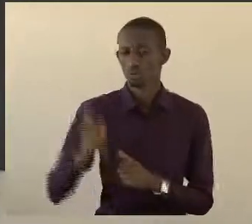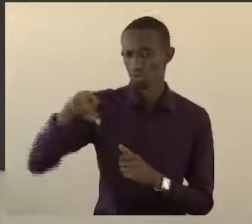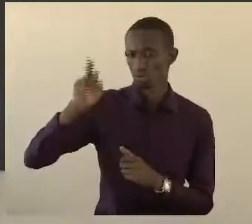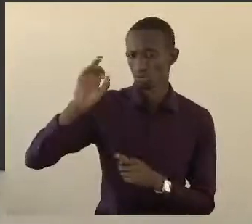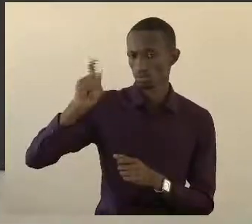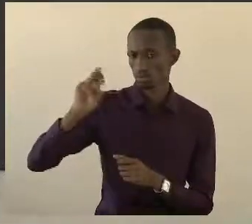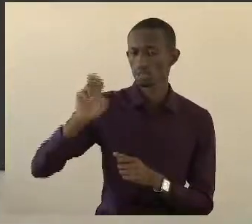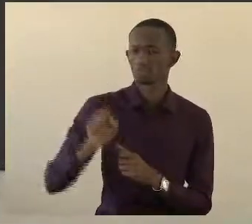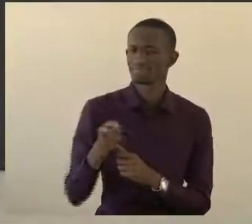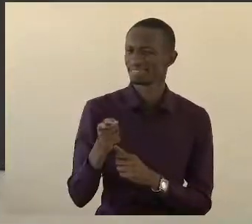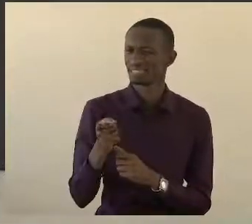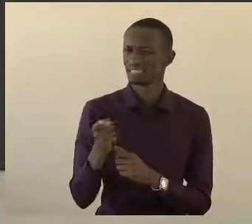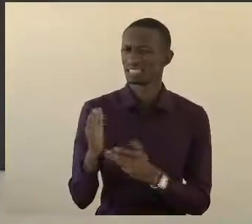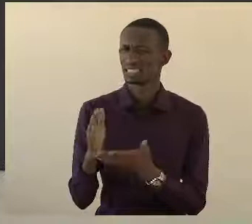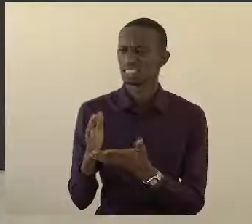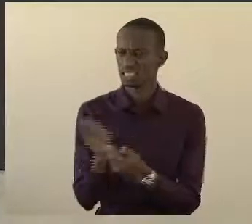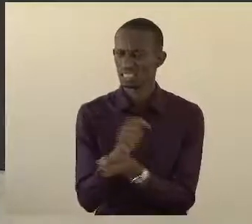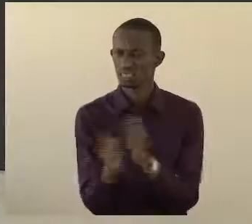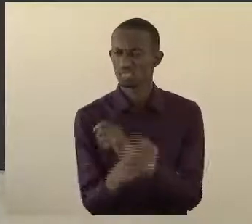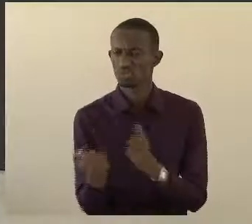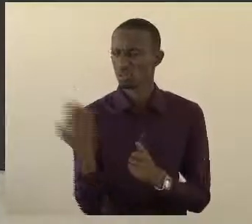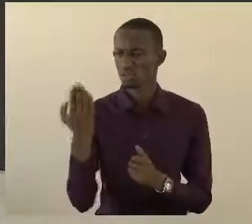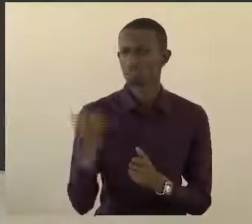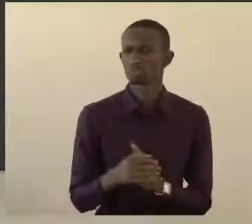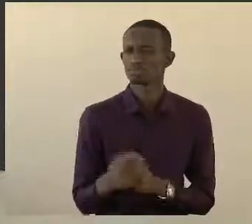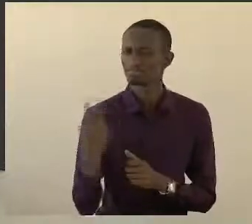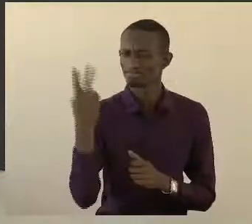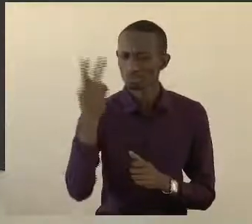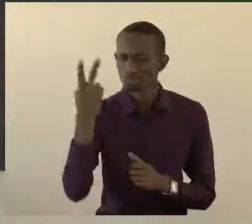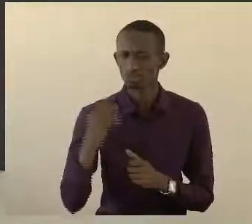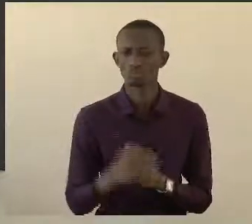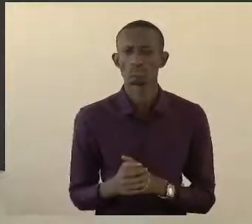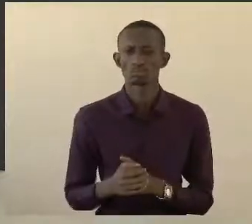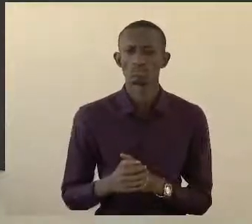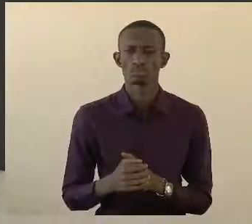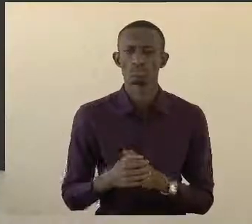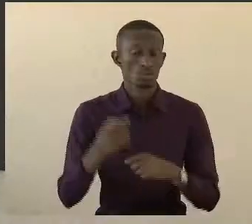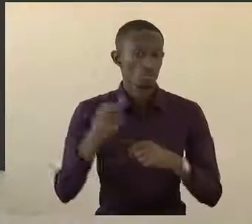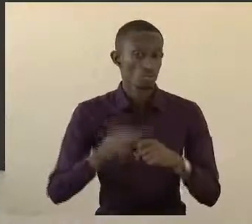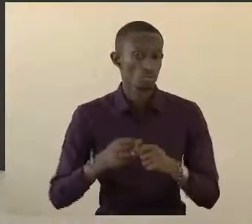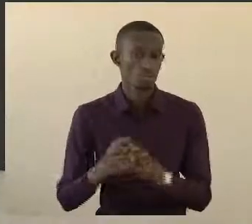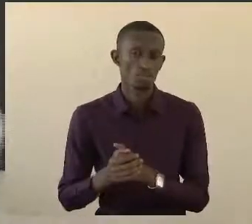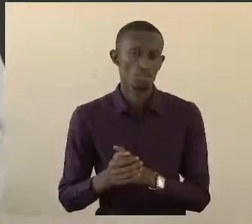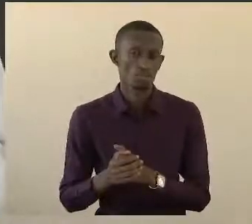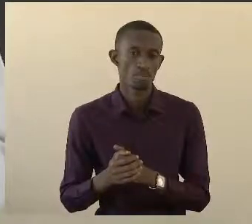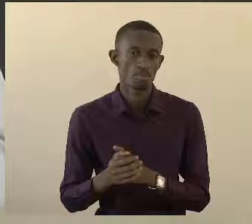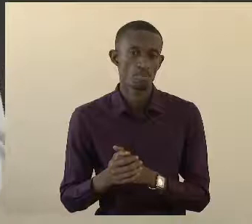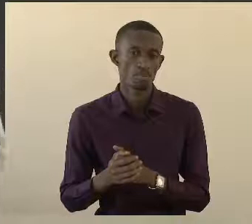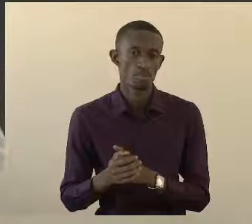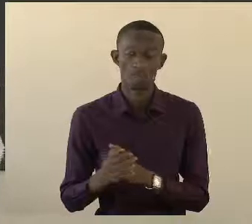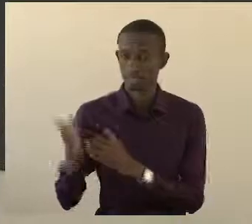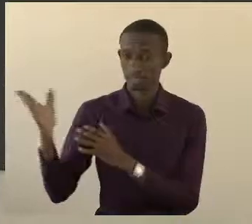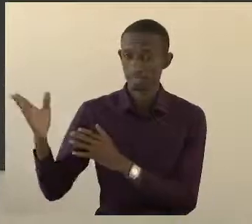This is in the oxidized form. From the alcohol to get a carbonyl compound, you need to